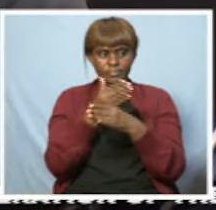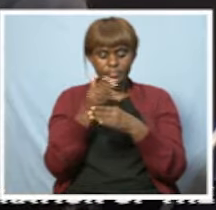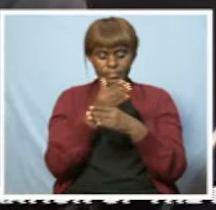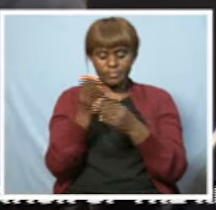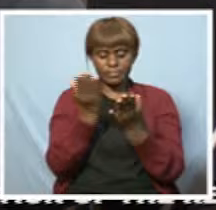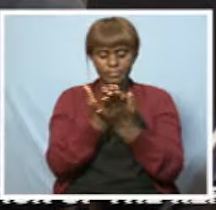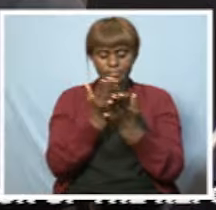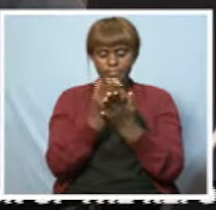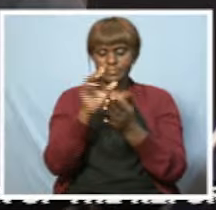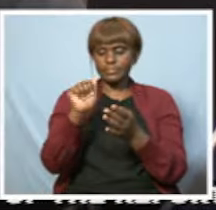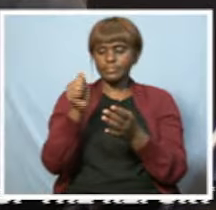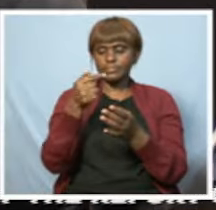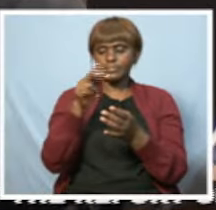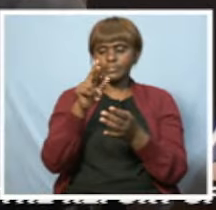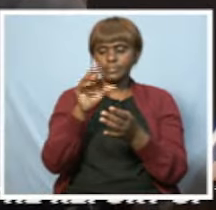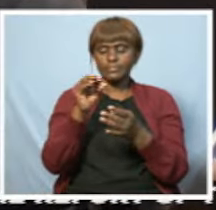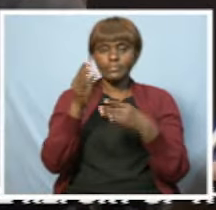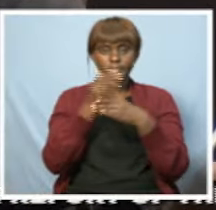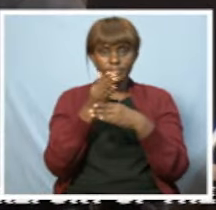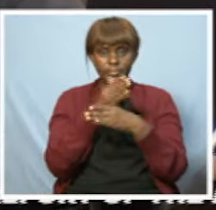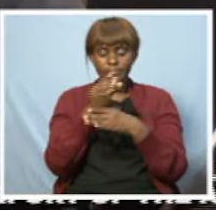agro dealing.